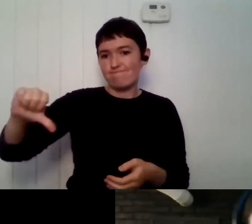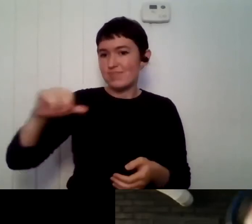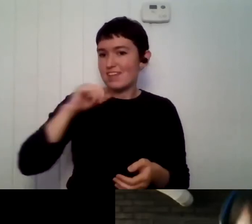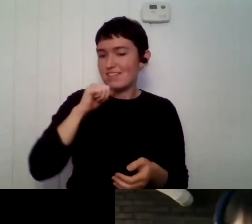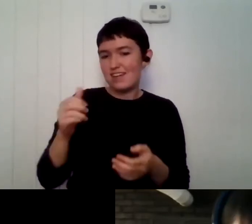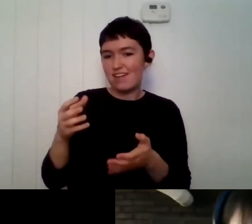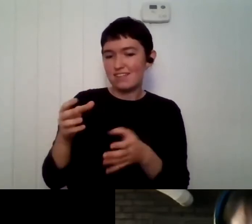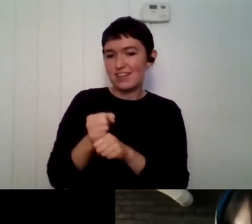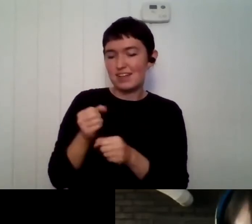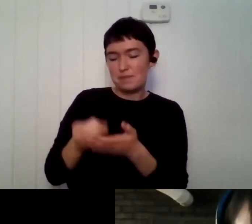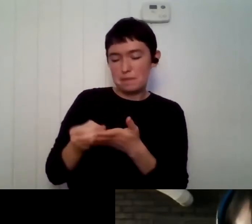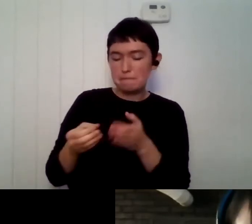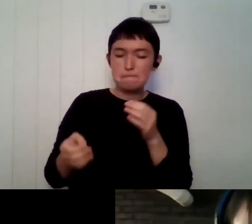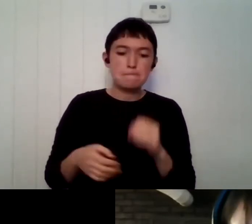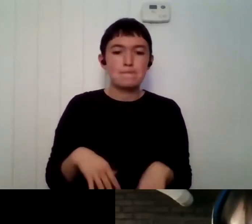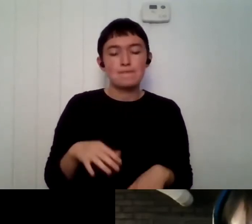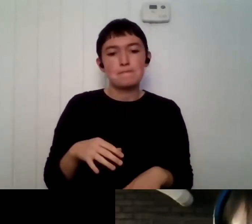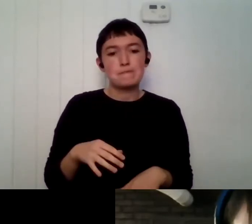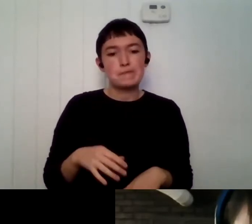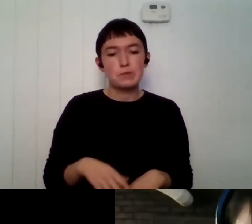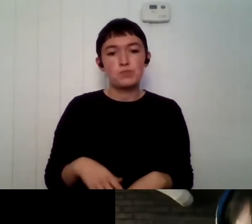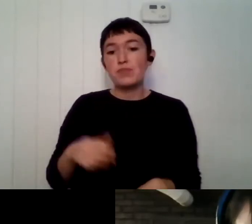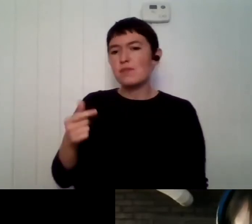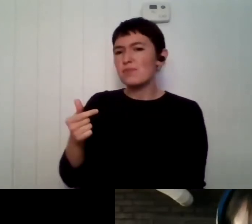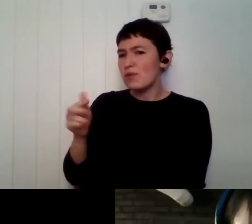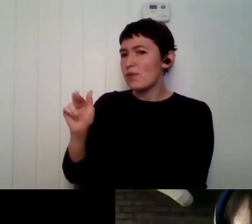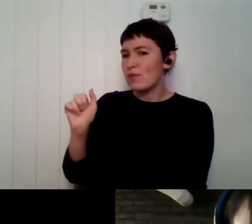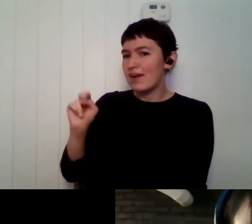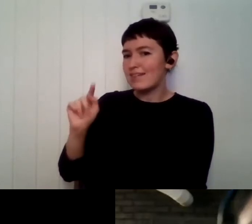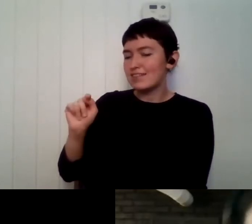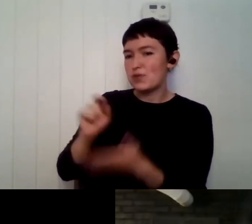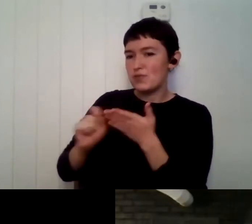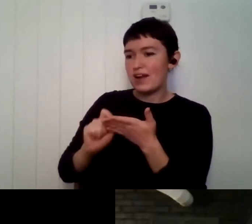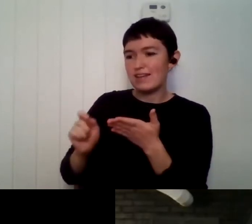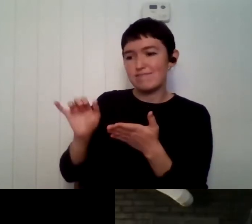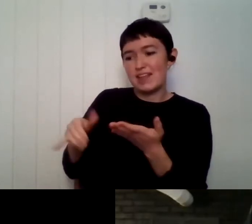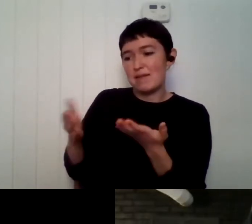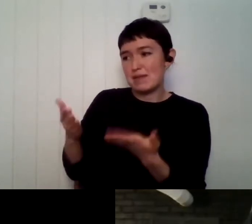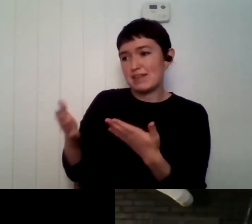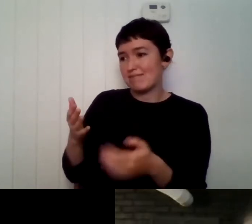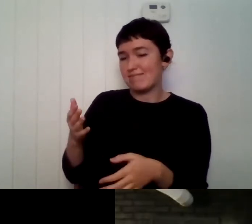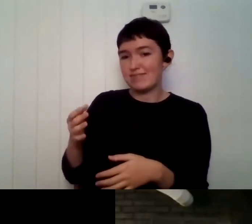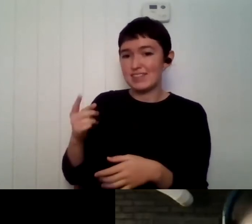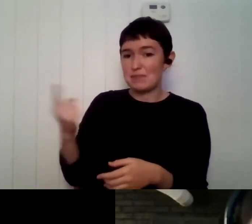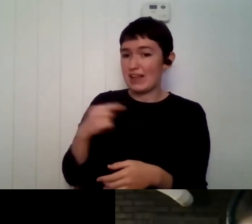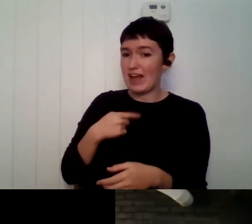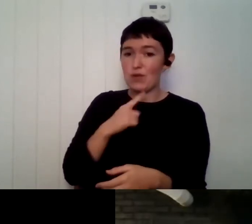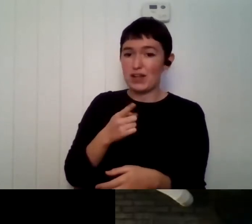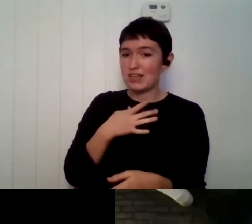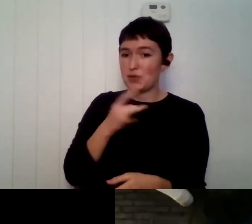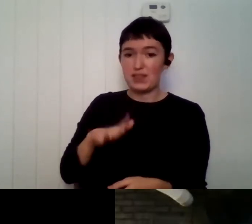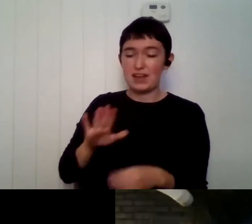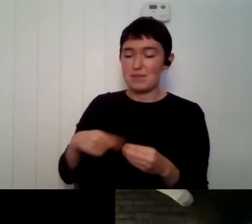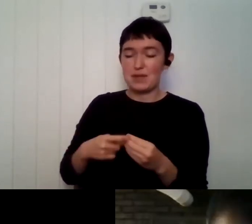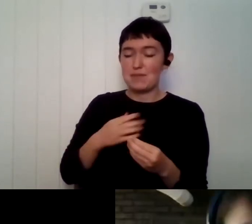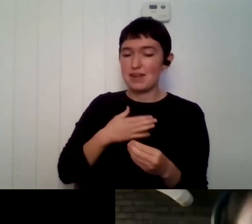favorite thing. But grant writing is probably, it's up there with the worst part of my job too. All right, the next question